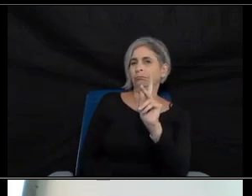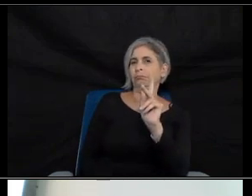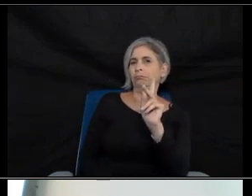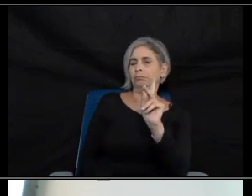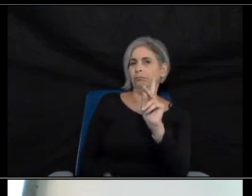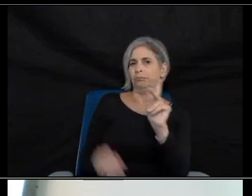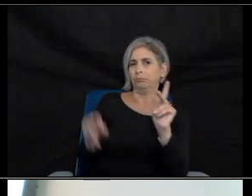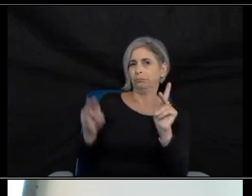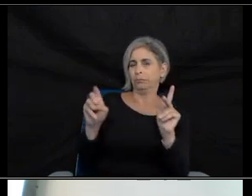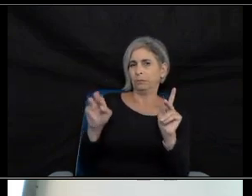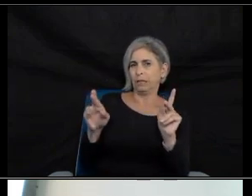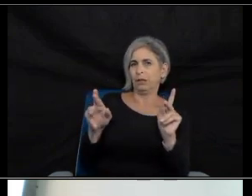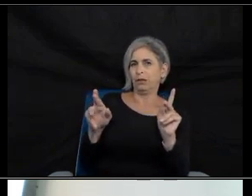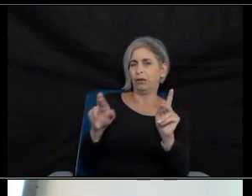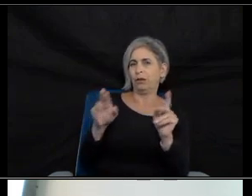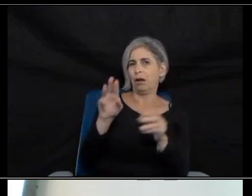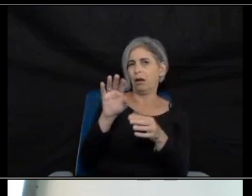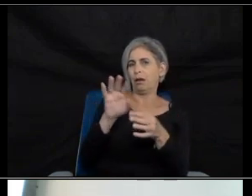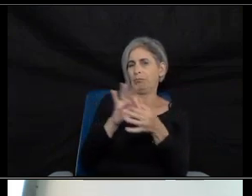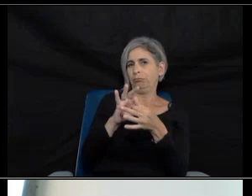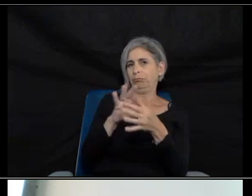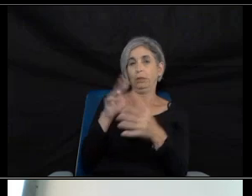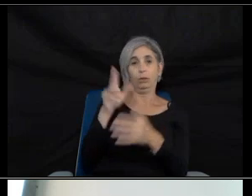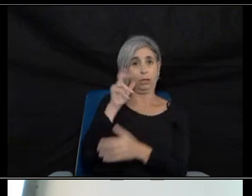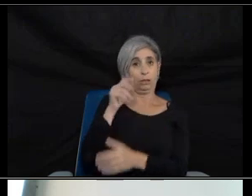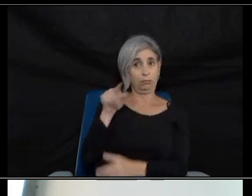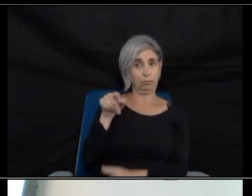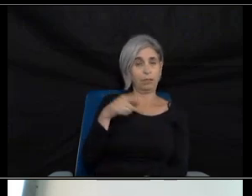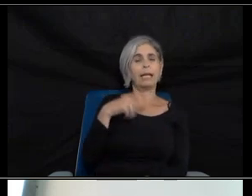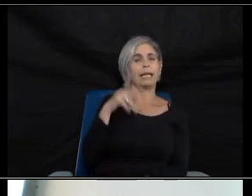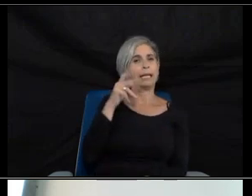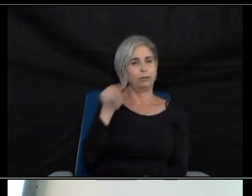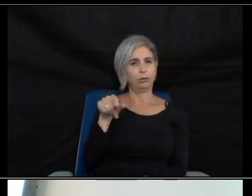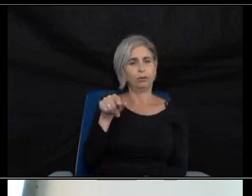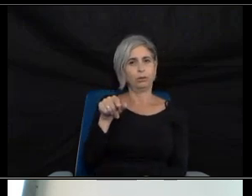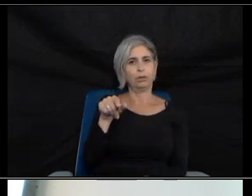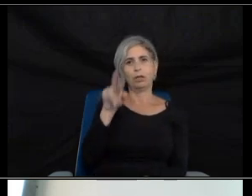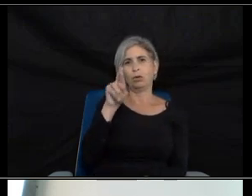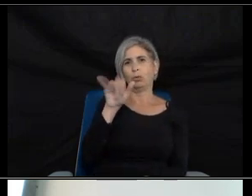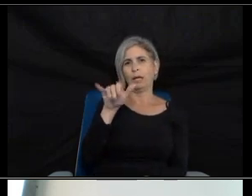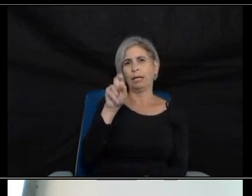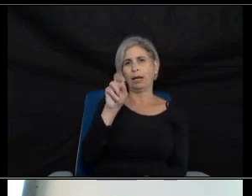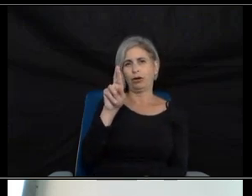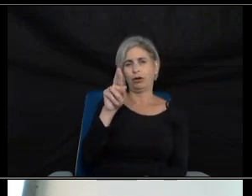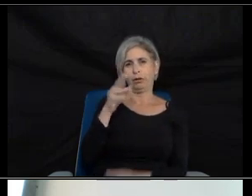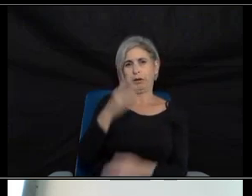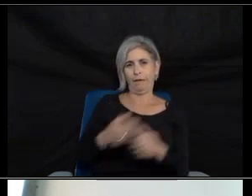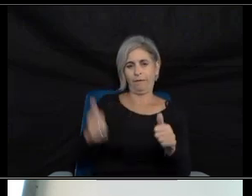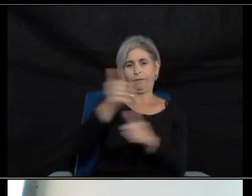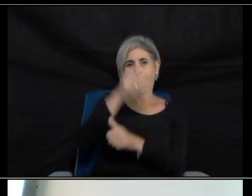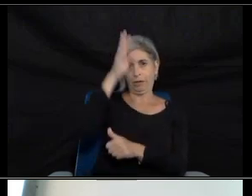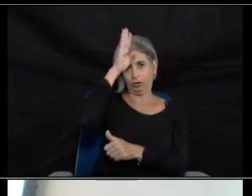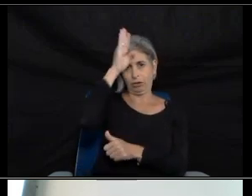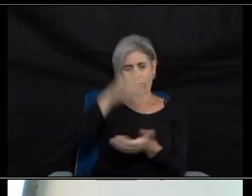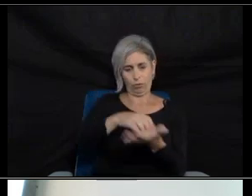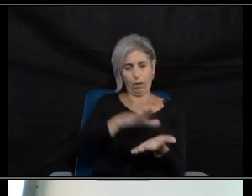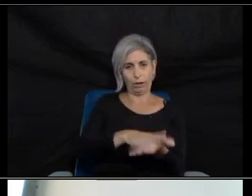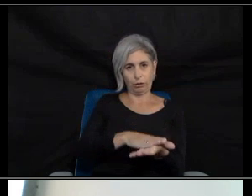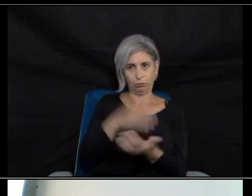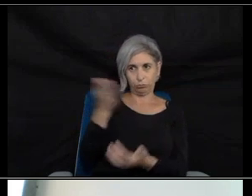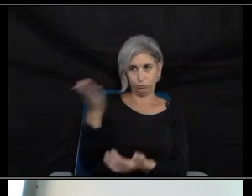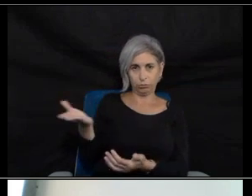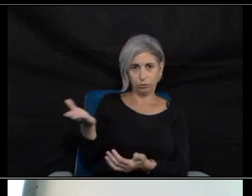Mayor Grant, am I unmuted? I can hear you. Okay, thank you. It's Ray Carter, your fire chief, for the record.